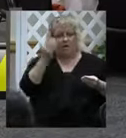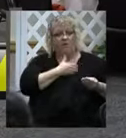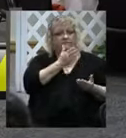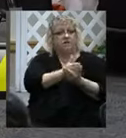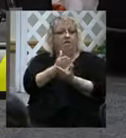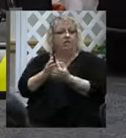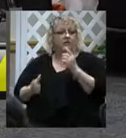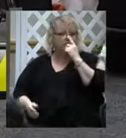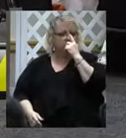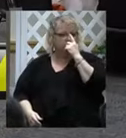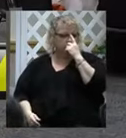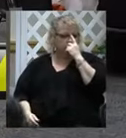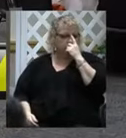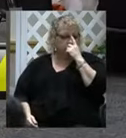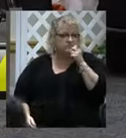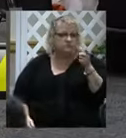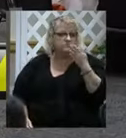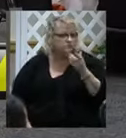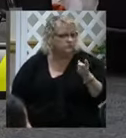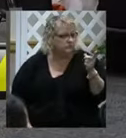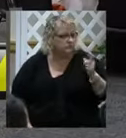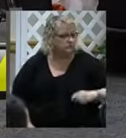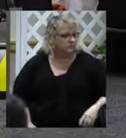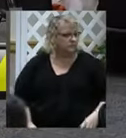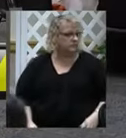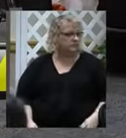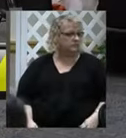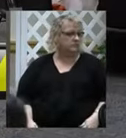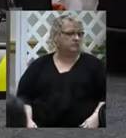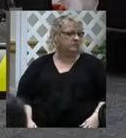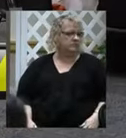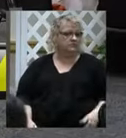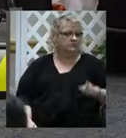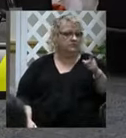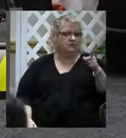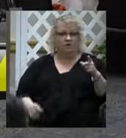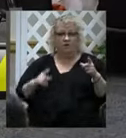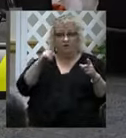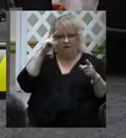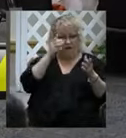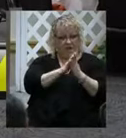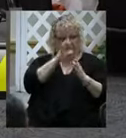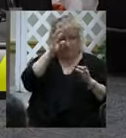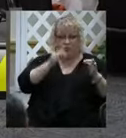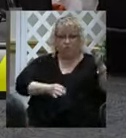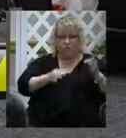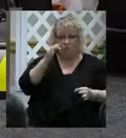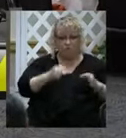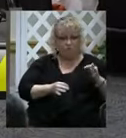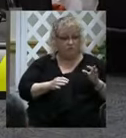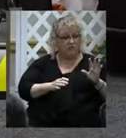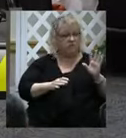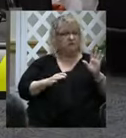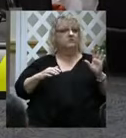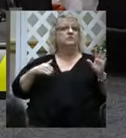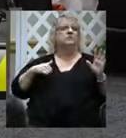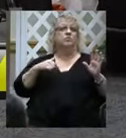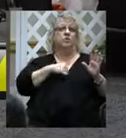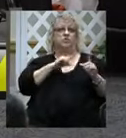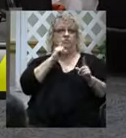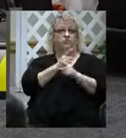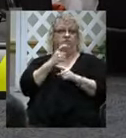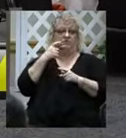Okay, that I think is good. Melody, yeah. I don't want to say too, like at the court, because we are just